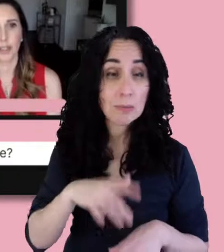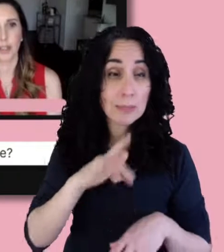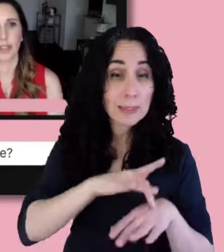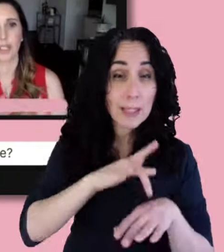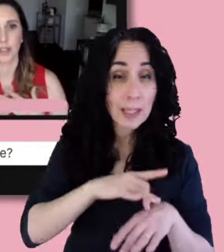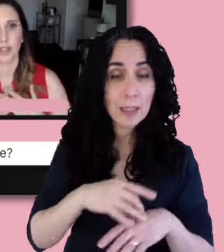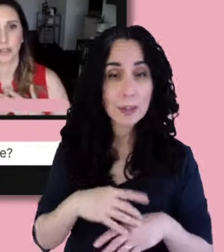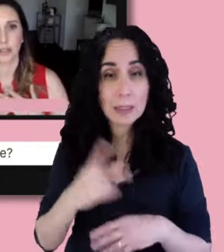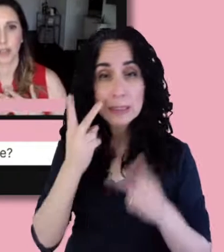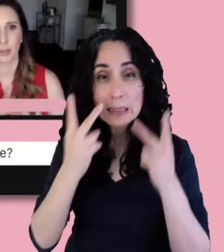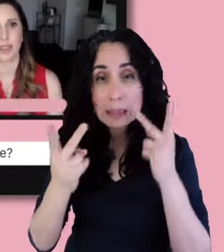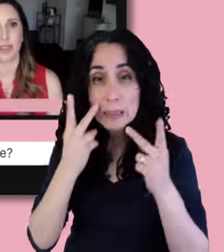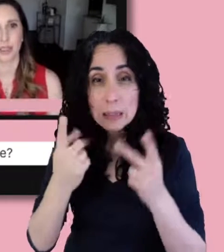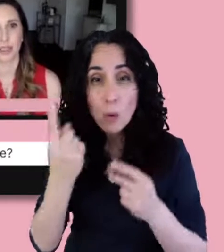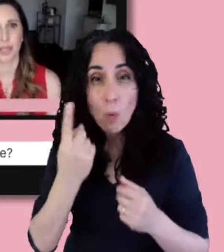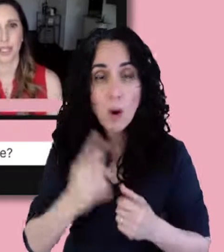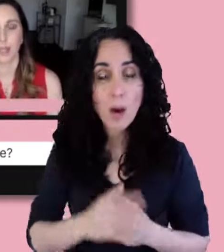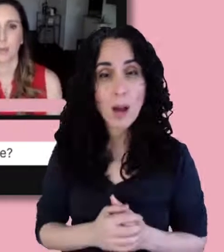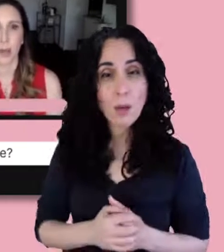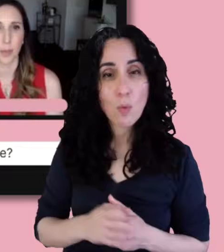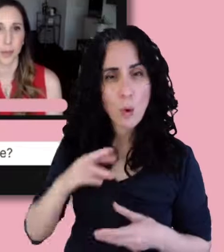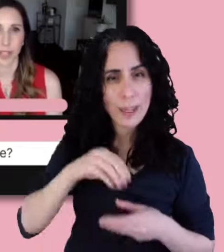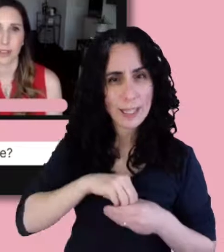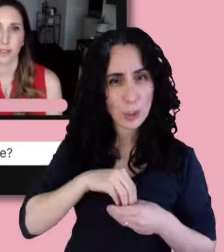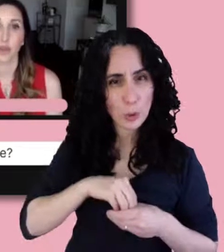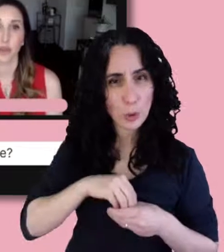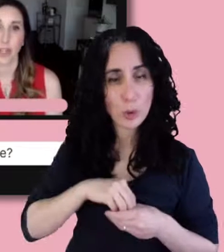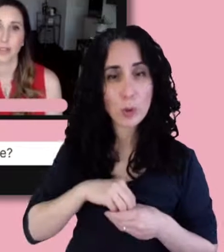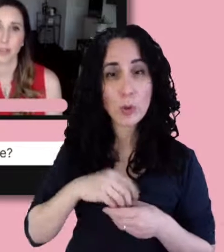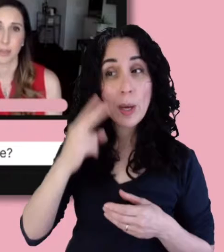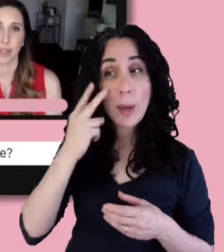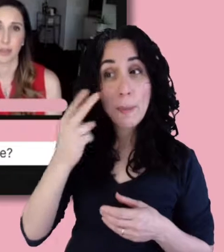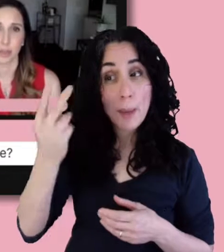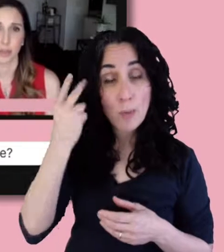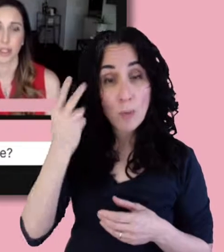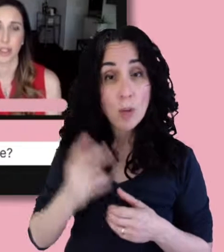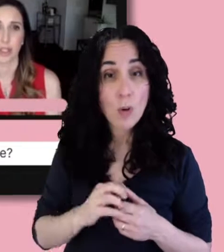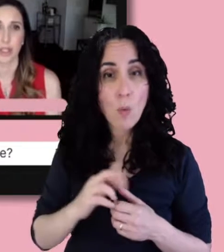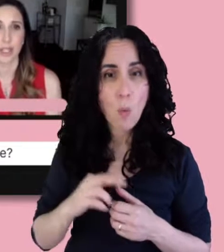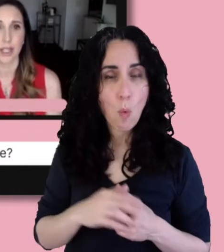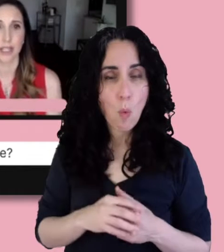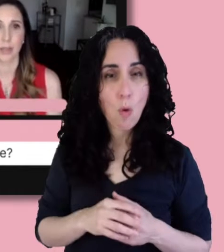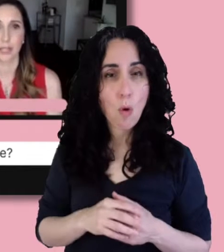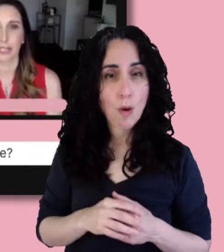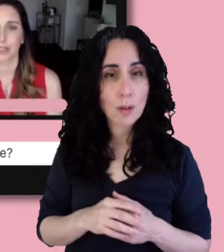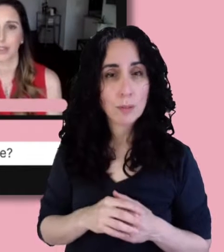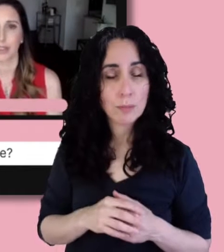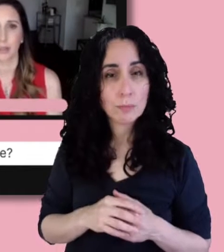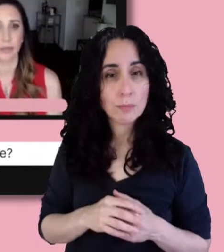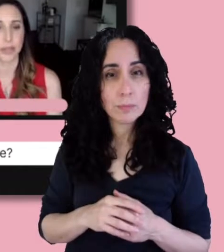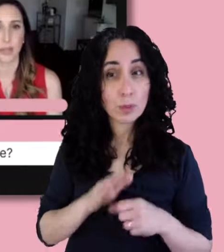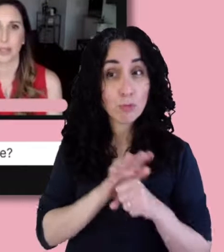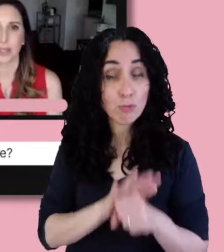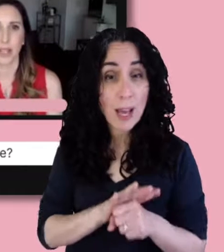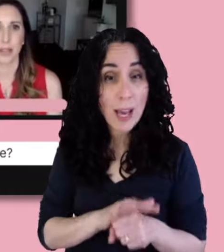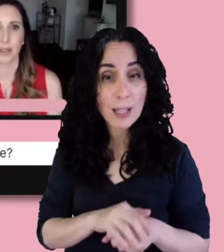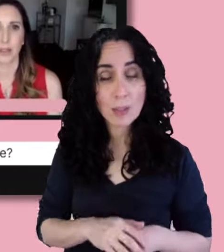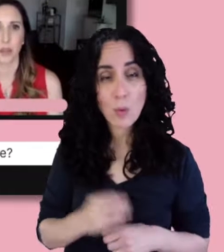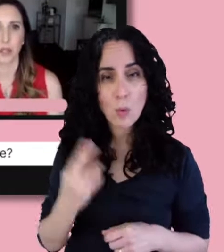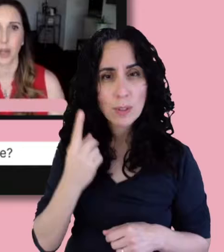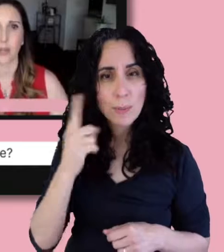it can also be an internal stimulus. It could be a memory. Stress can be a real trigger. It could be something